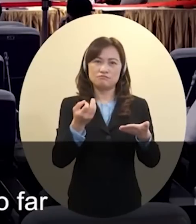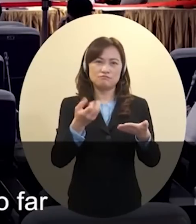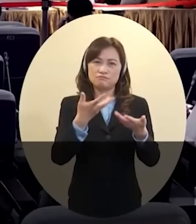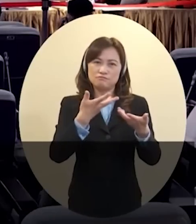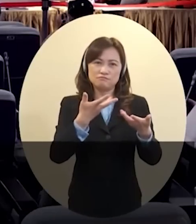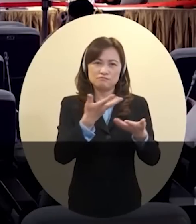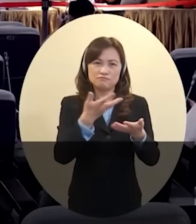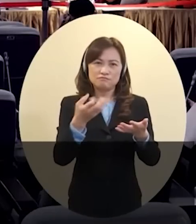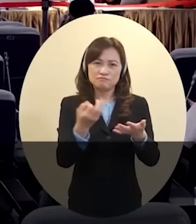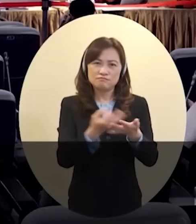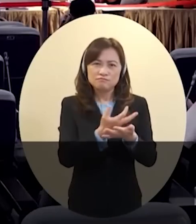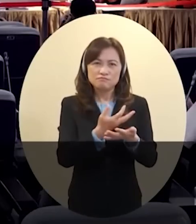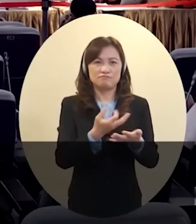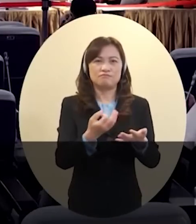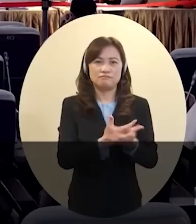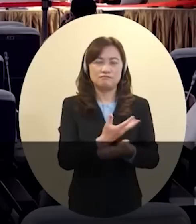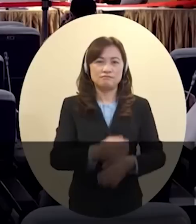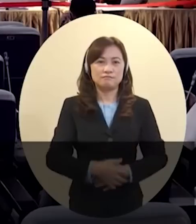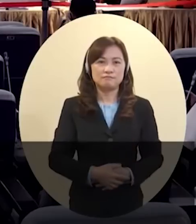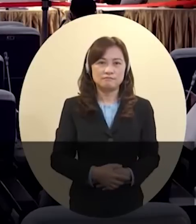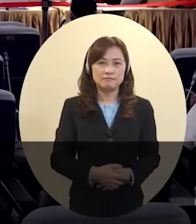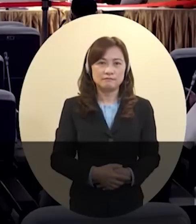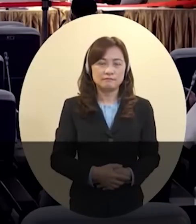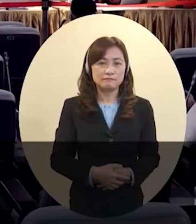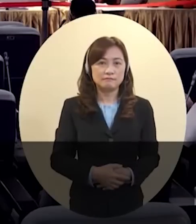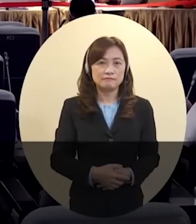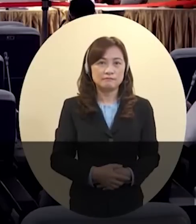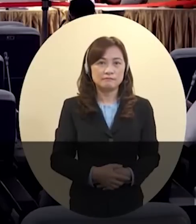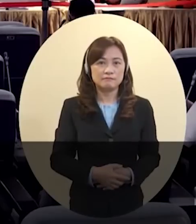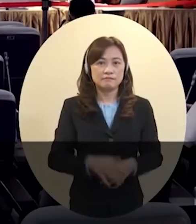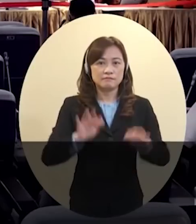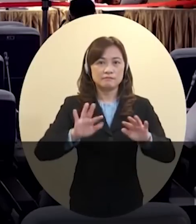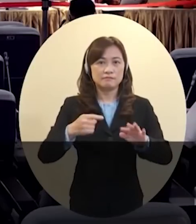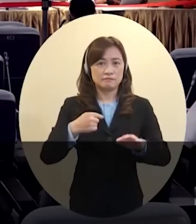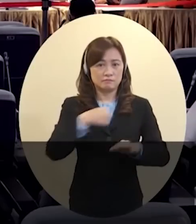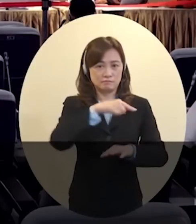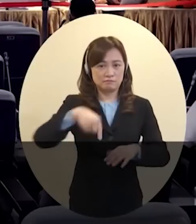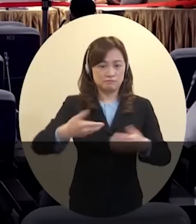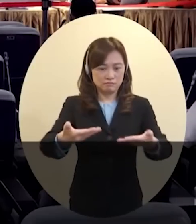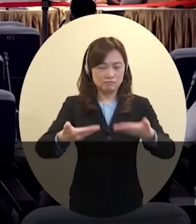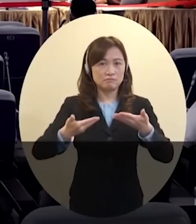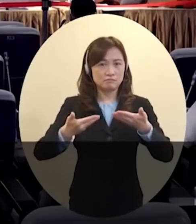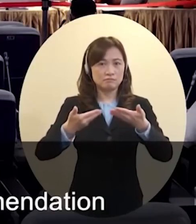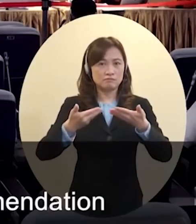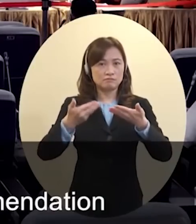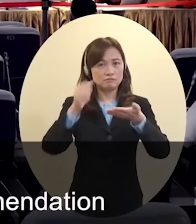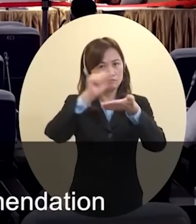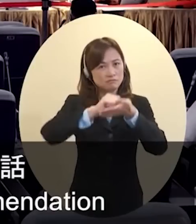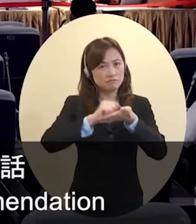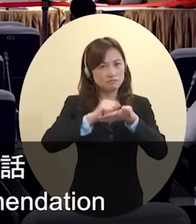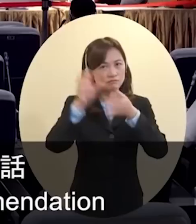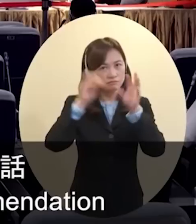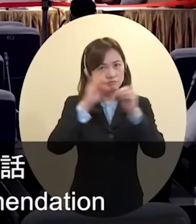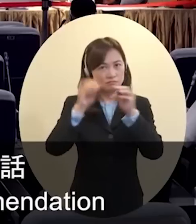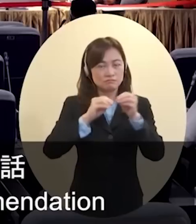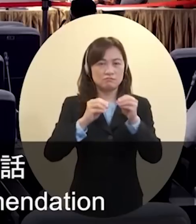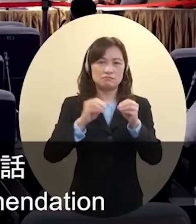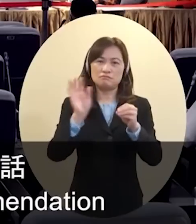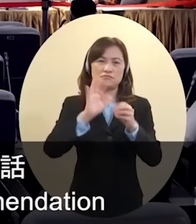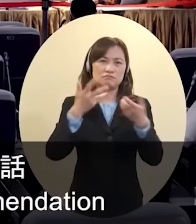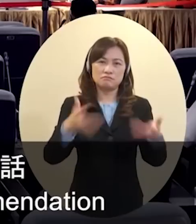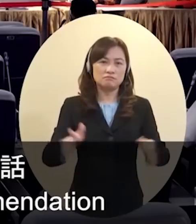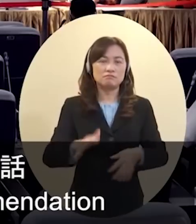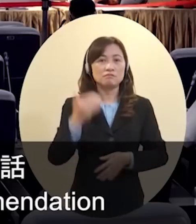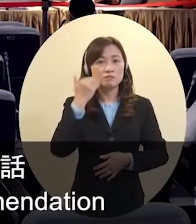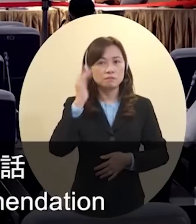so far that we have received. So if there's any burning issue that we really need to put on